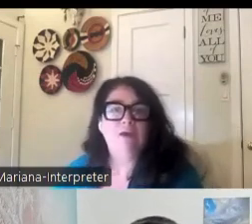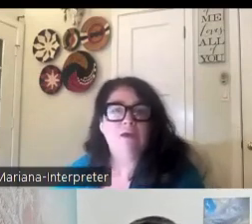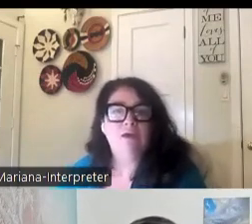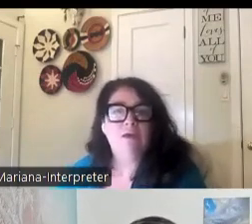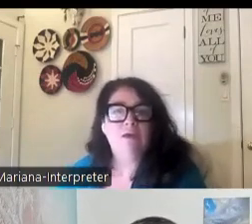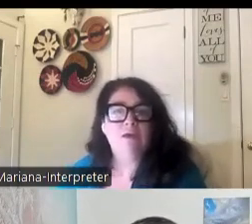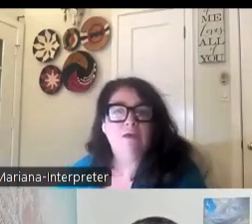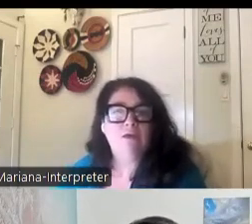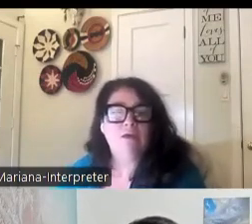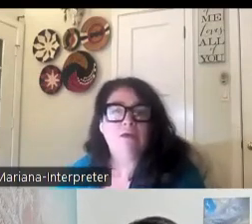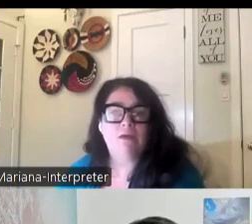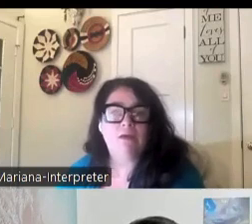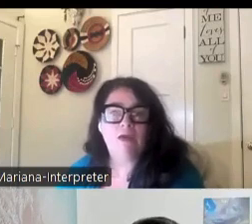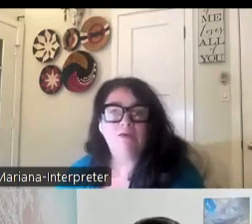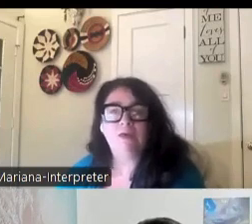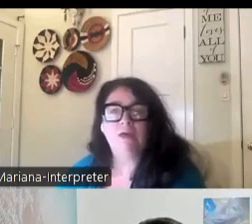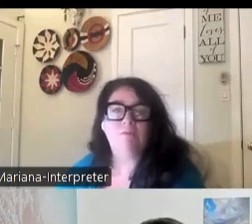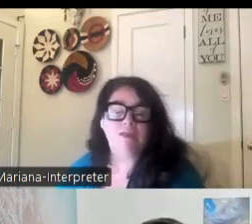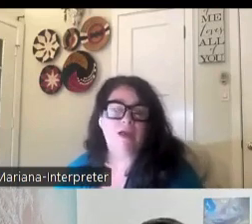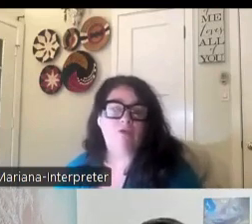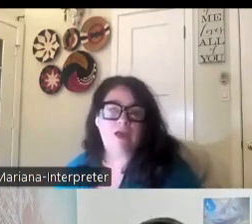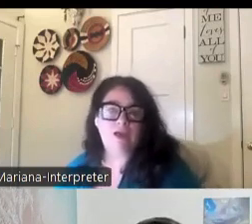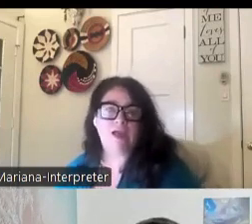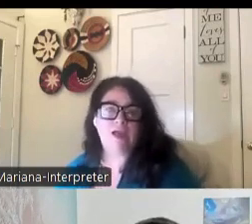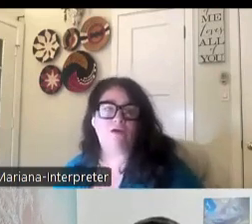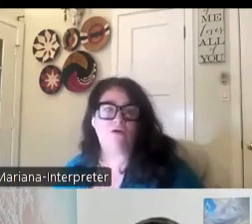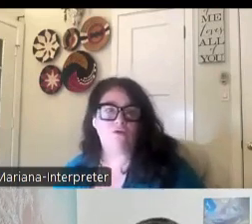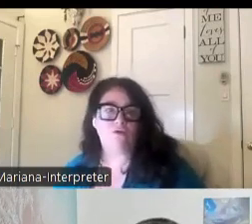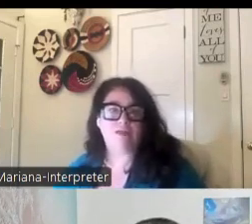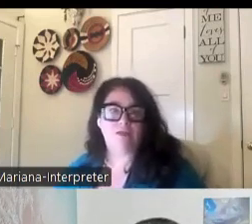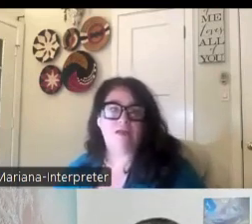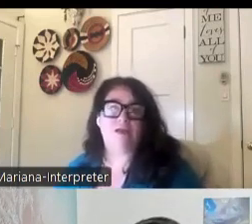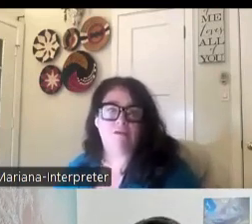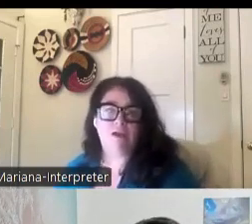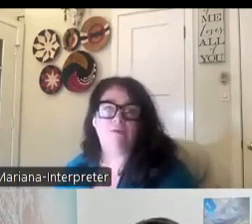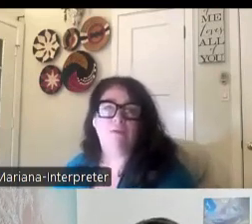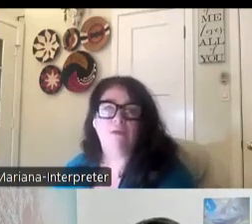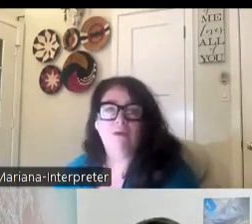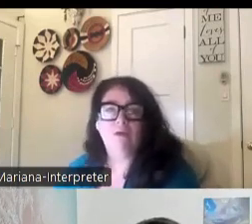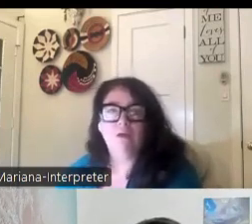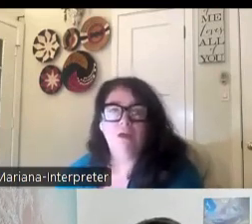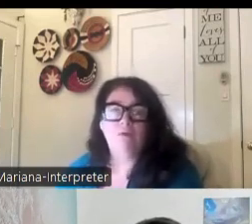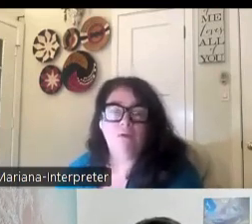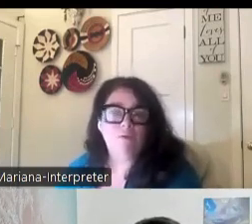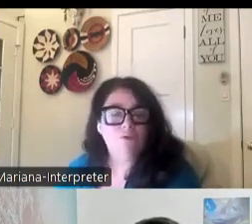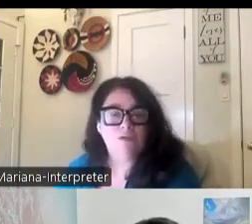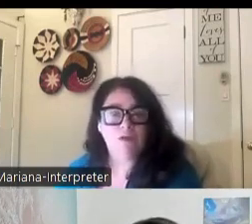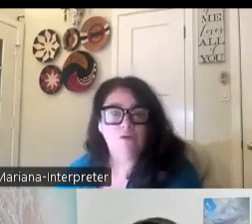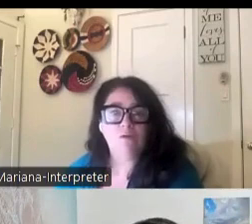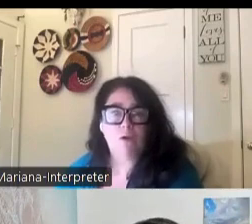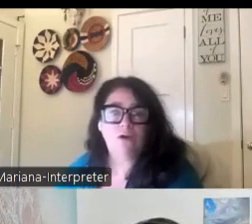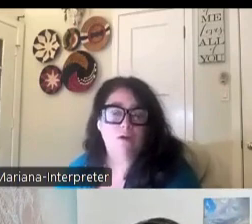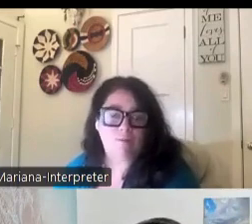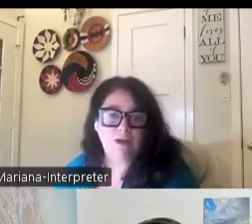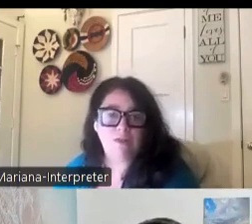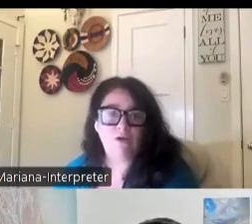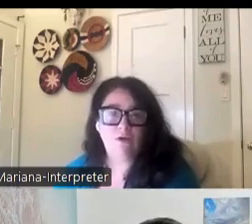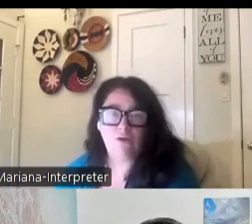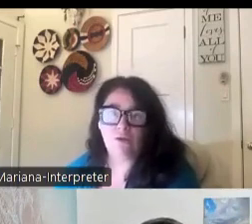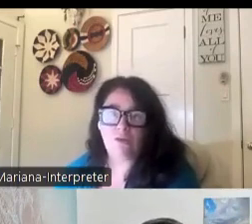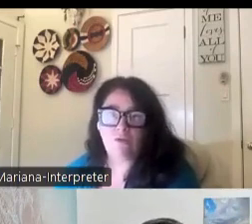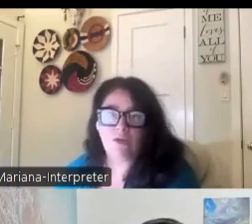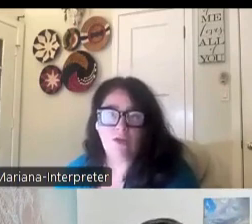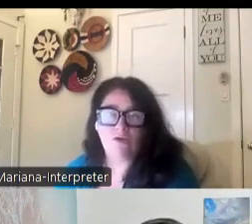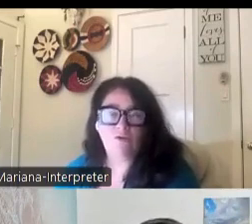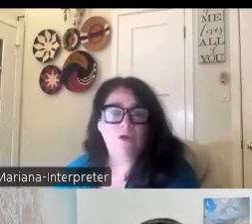that coast foggy. We've seen that dynamic play out pretty dramatically in recent years, where places like Sacramento and